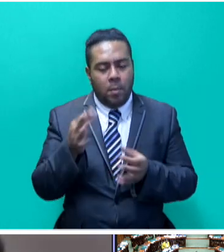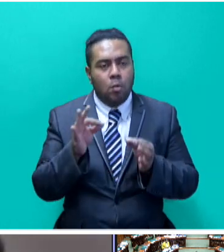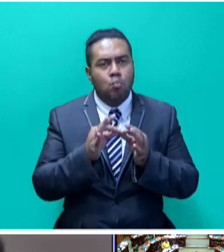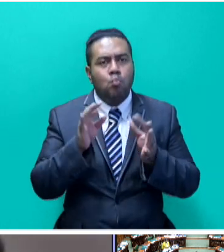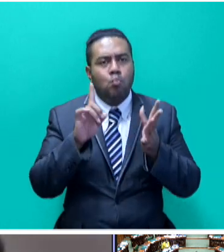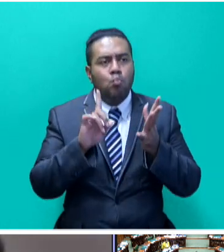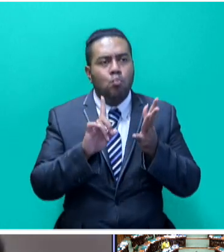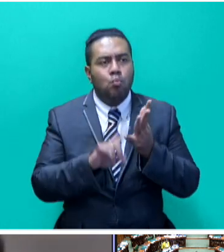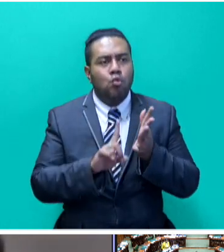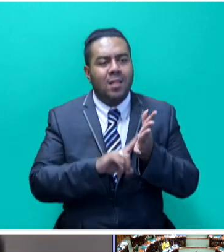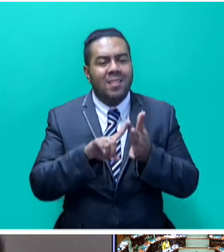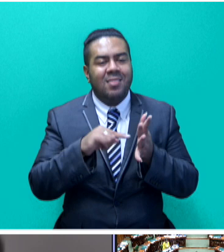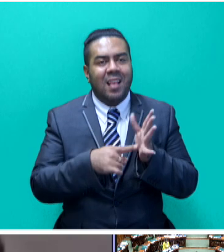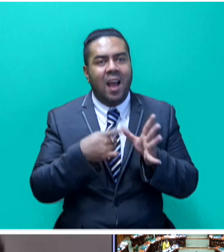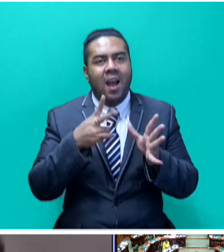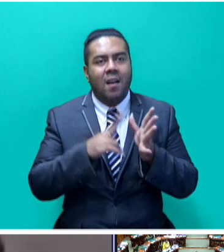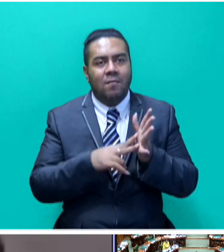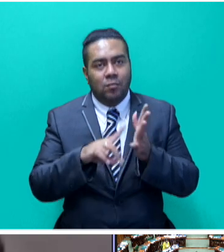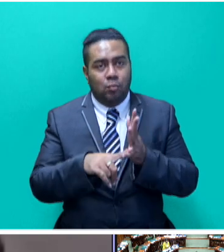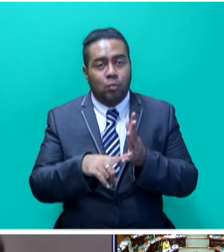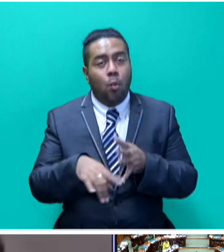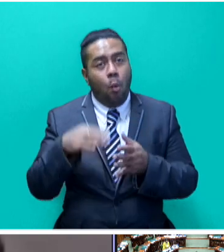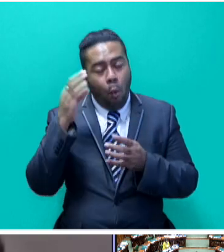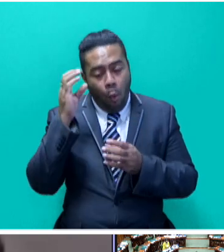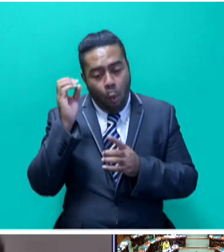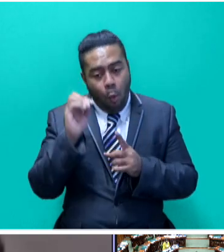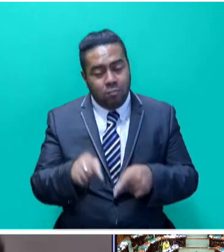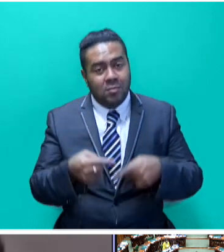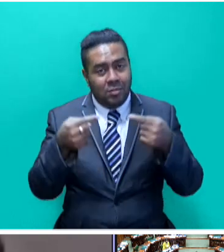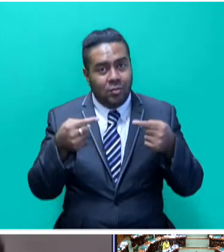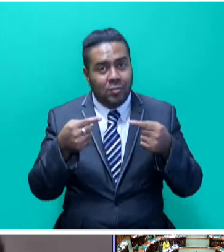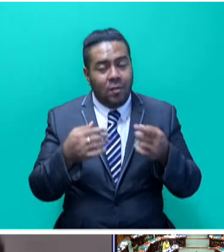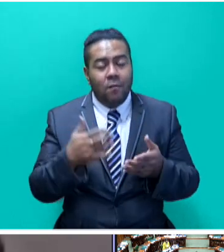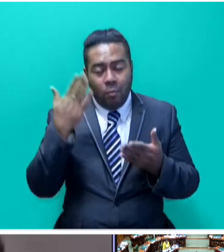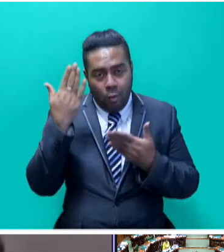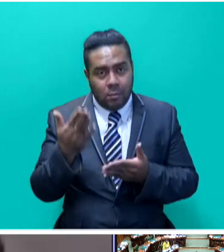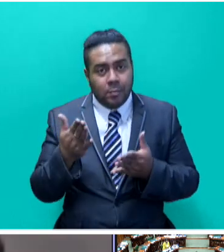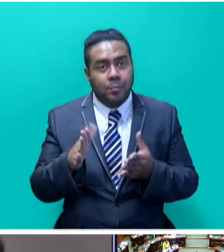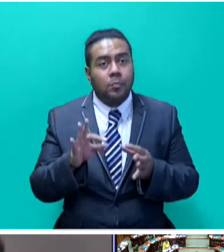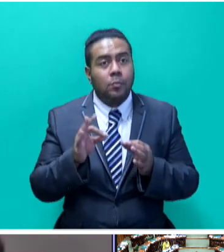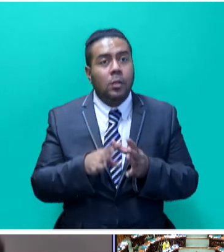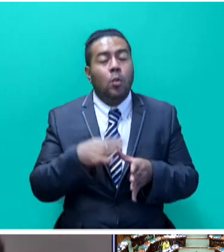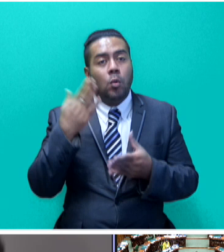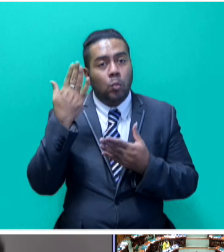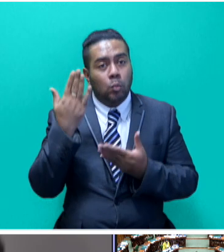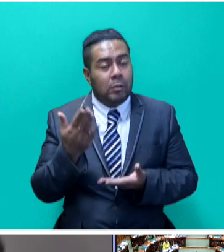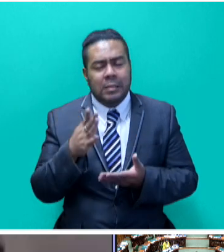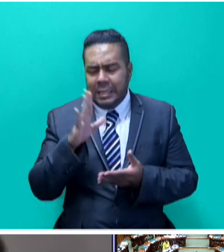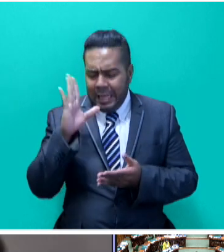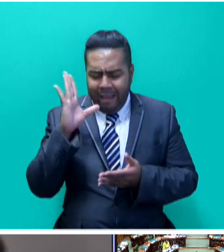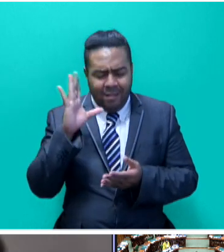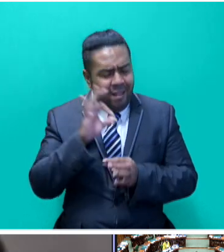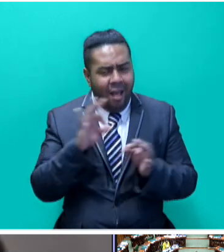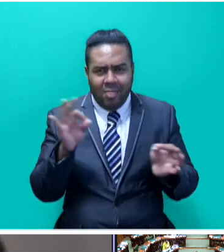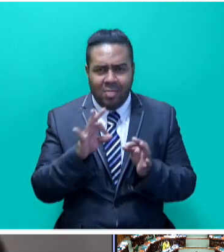sir. Mr. Speaker, sir, opposition response from Honourable Bulinaouda and others clearly show they have nothing